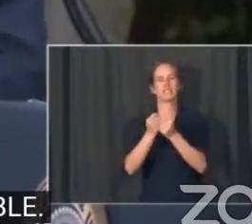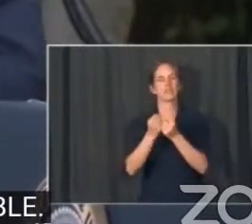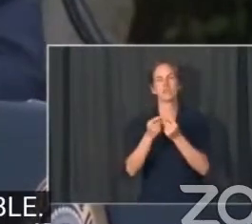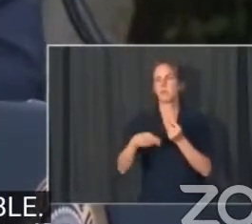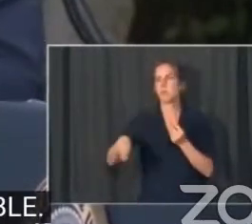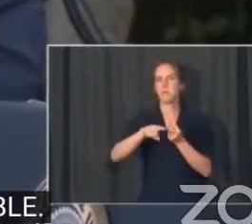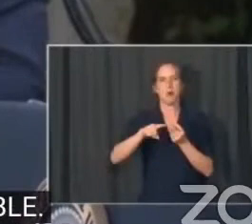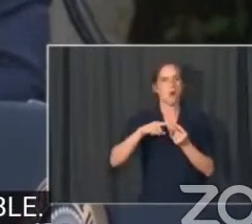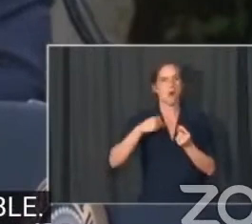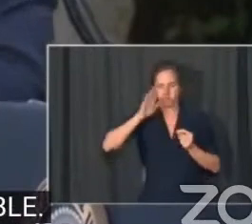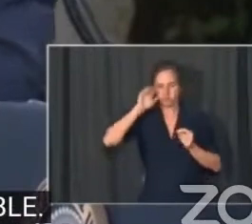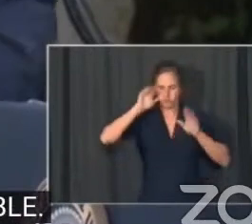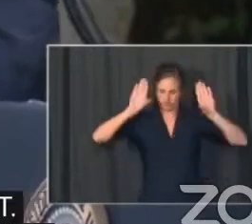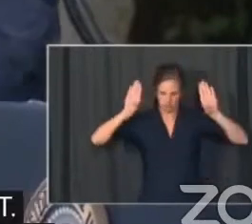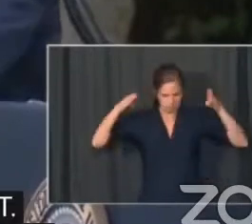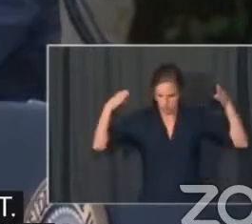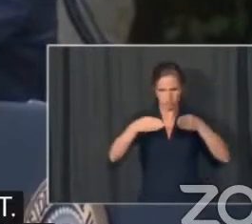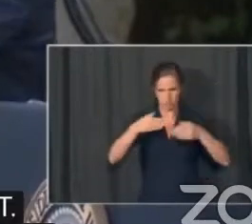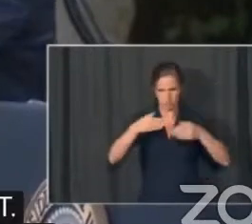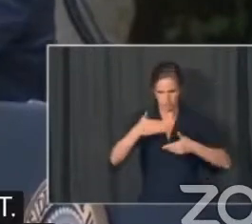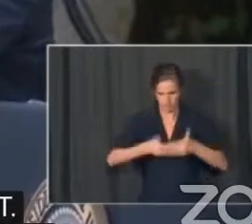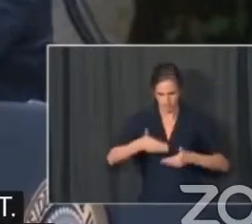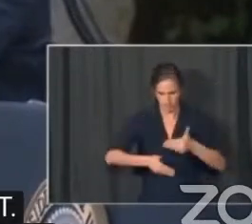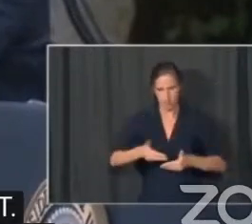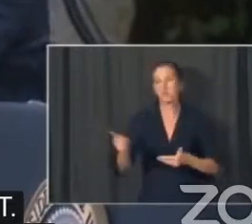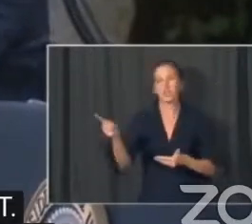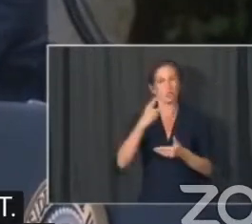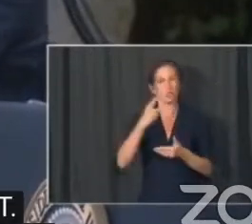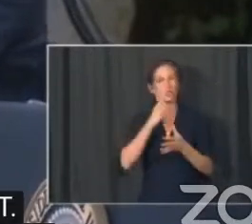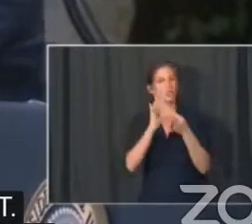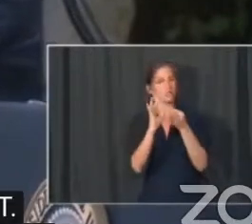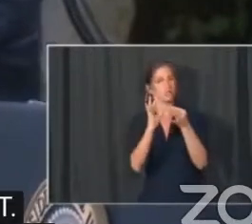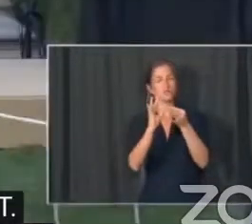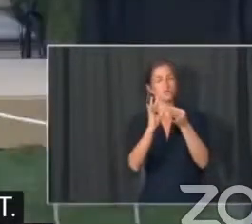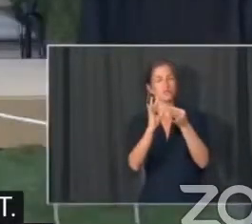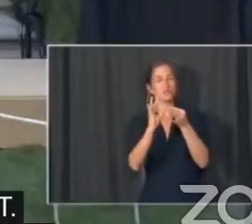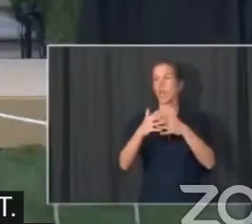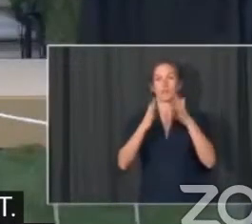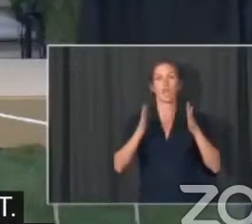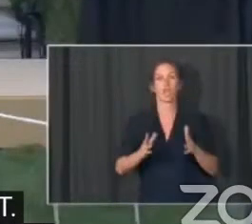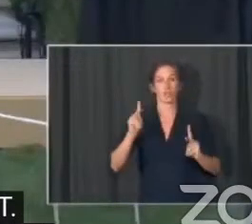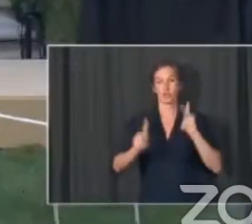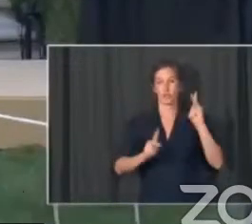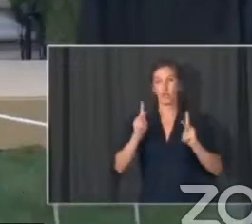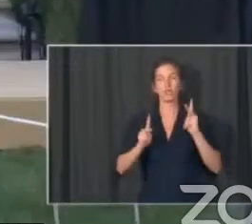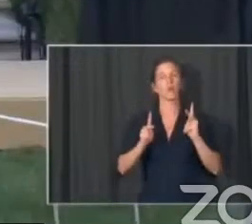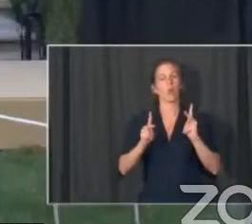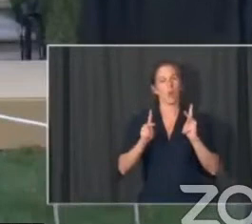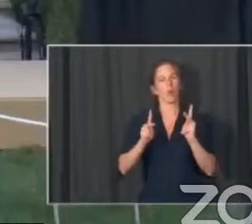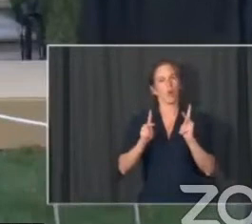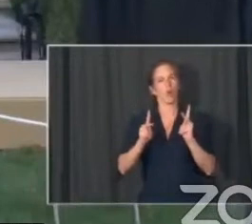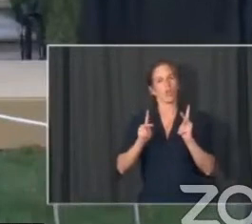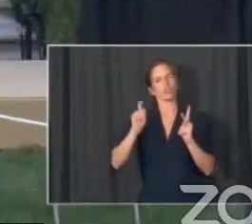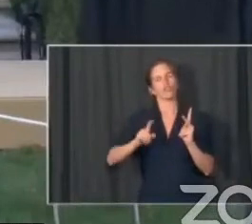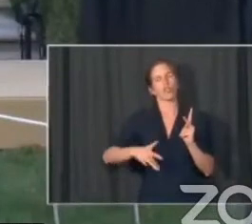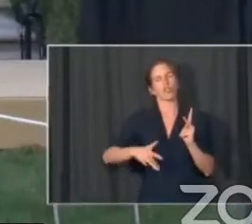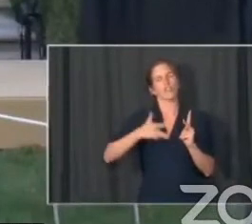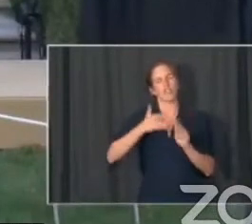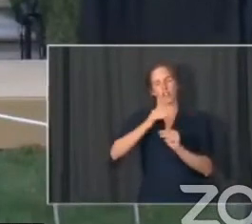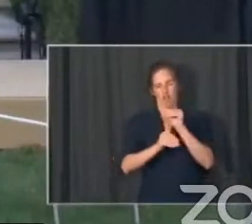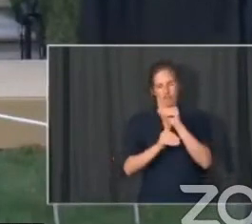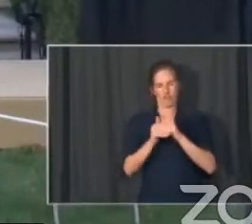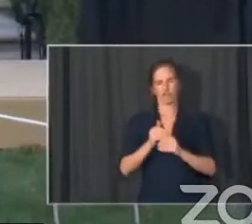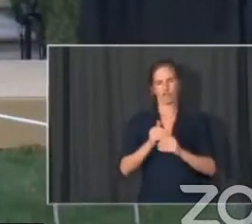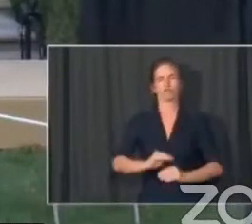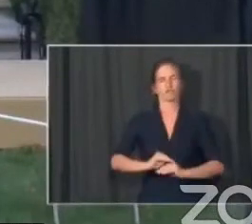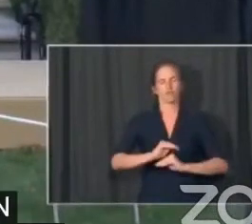de año. And as you've articulated here, Pero Mr. puedo President, decirle a nuestro the equipo American people can que be la Operación Warp comforted Speed, with all the news this week that help